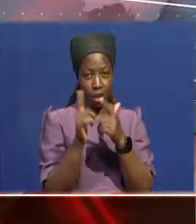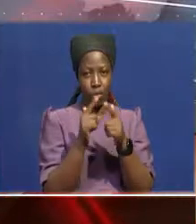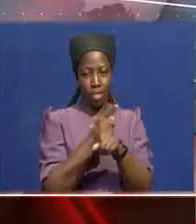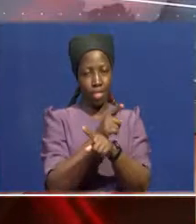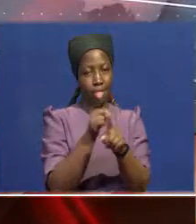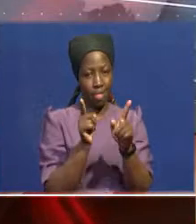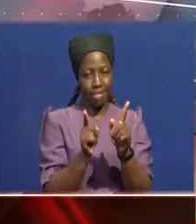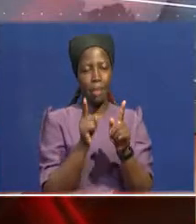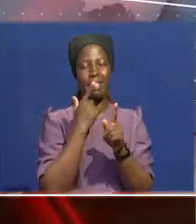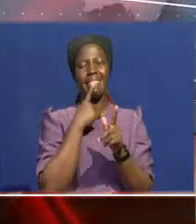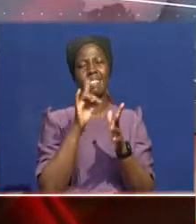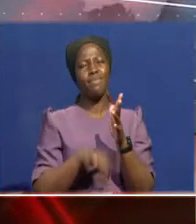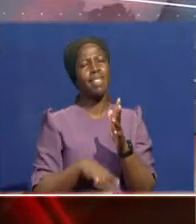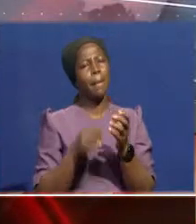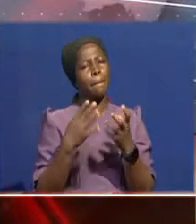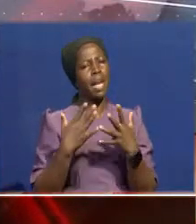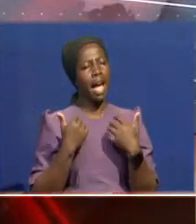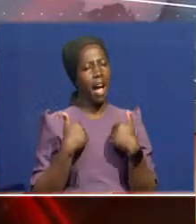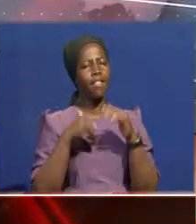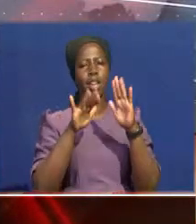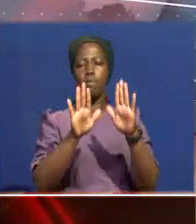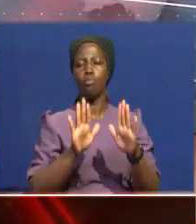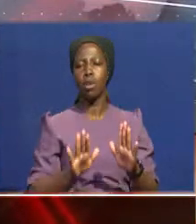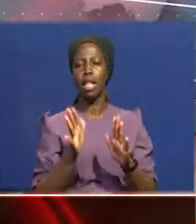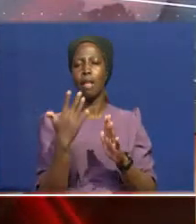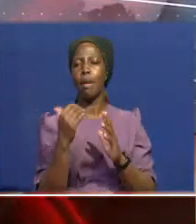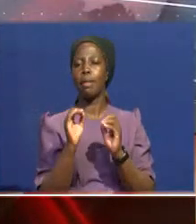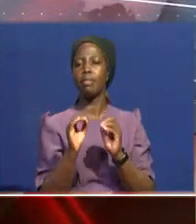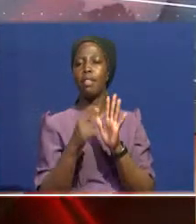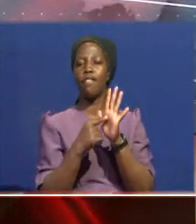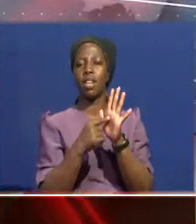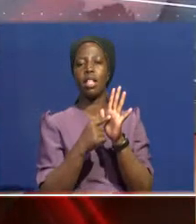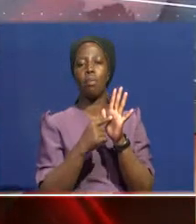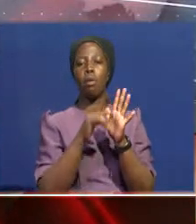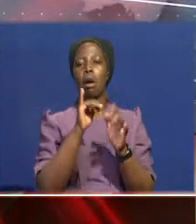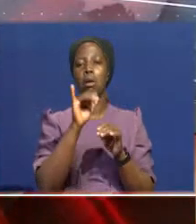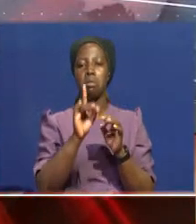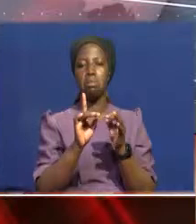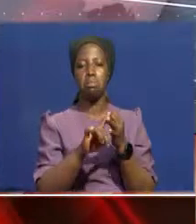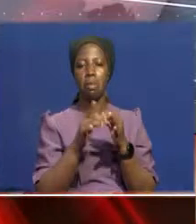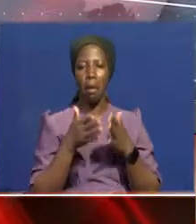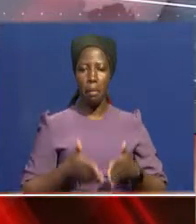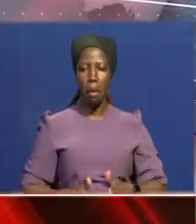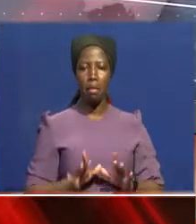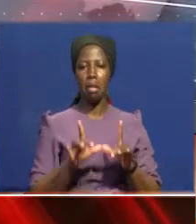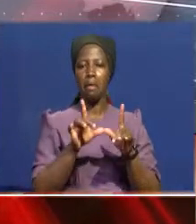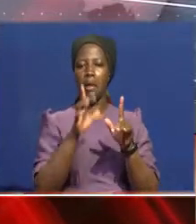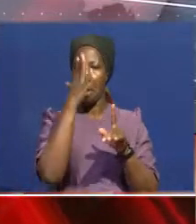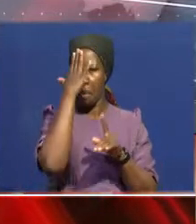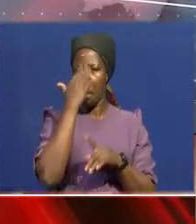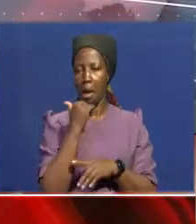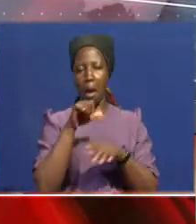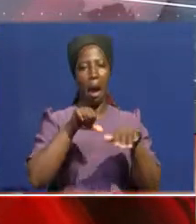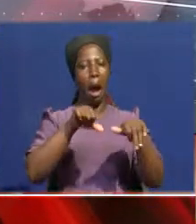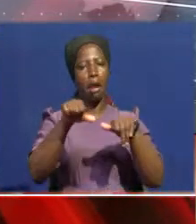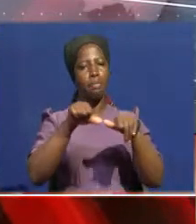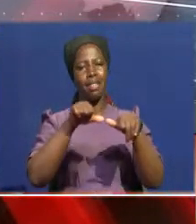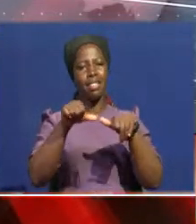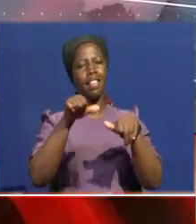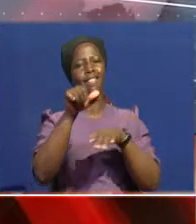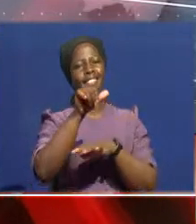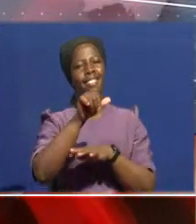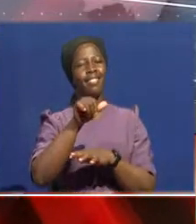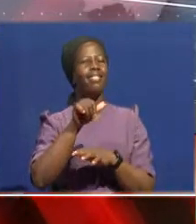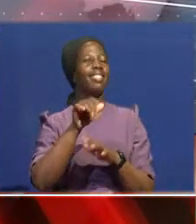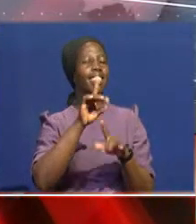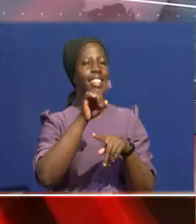them lack important documents like the national identity card, birth certificates, due to absence of administrative divisions